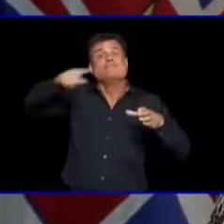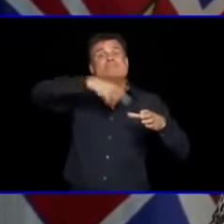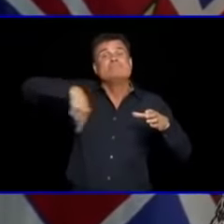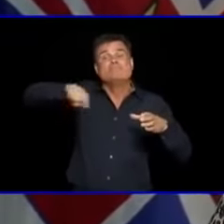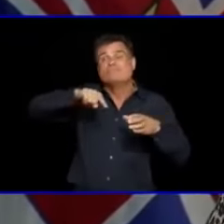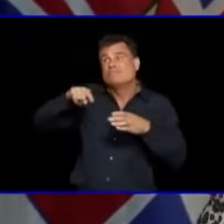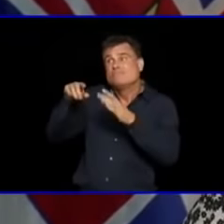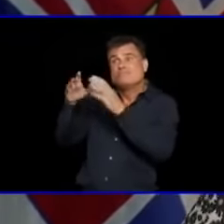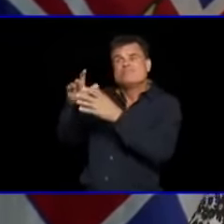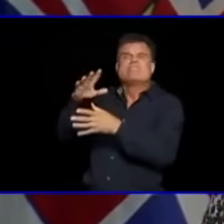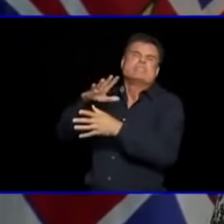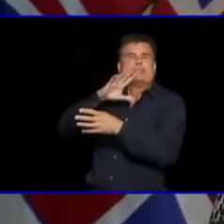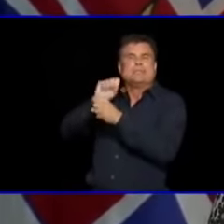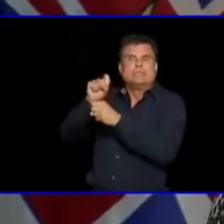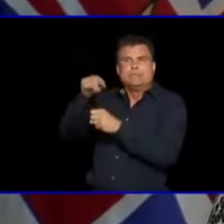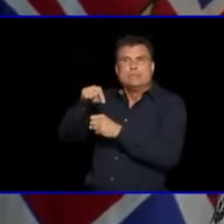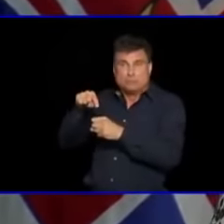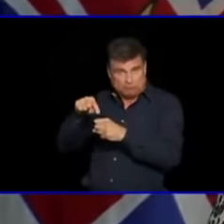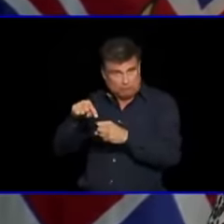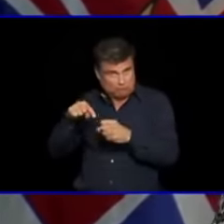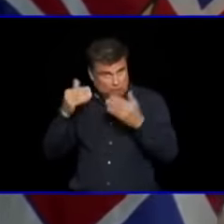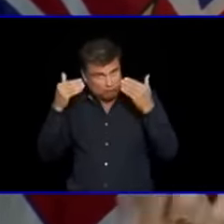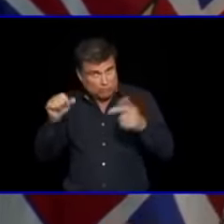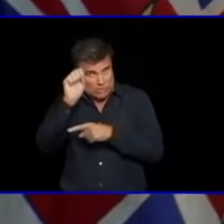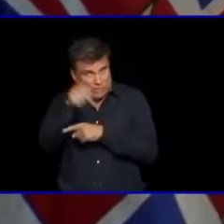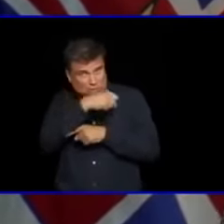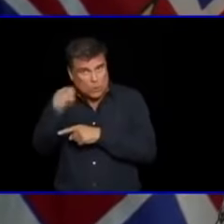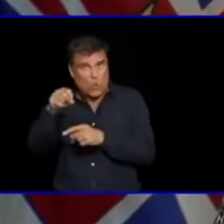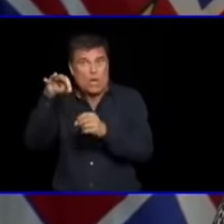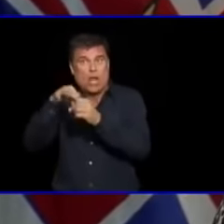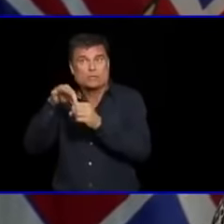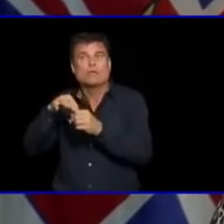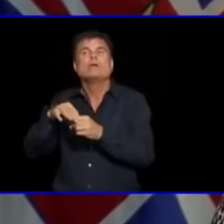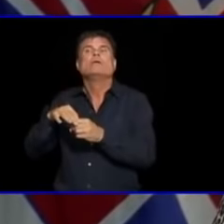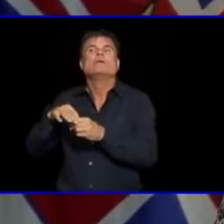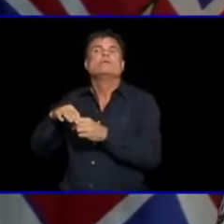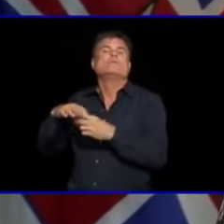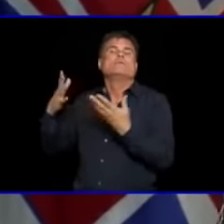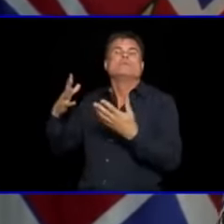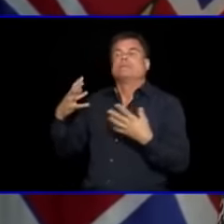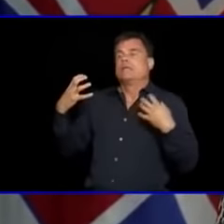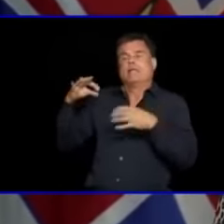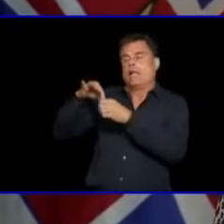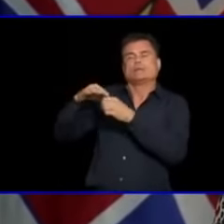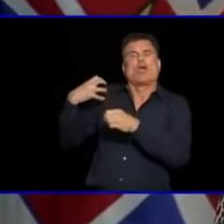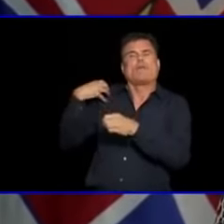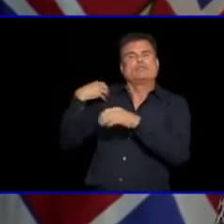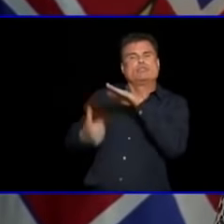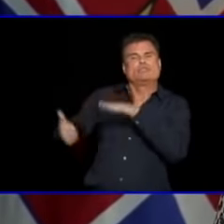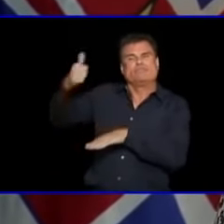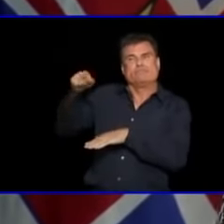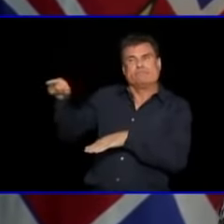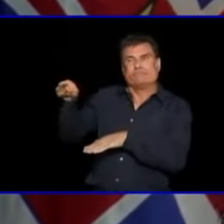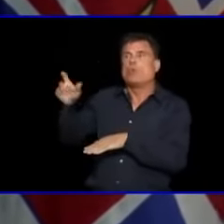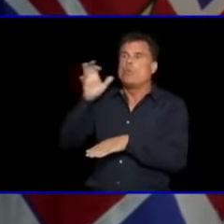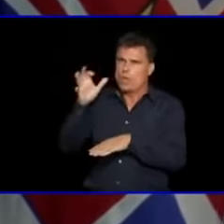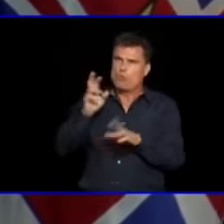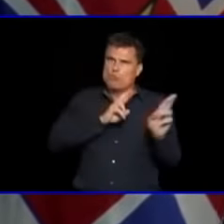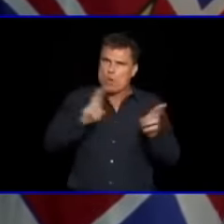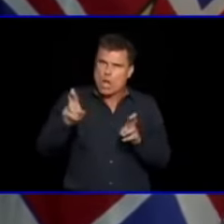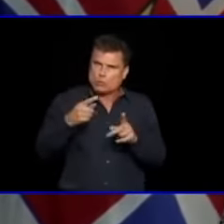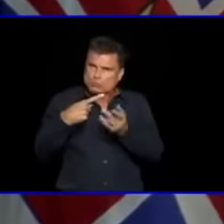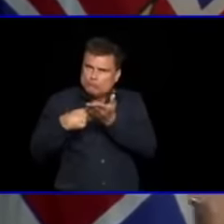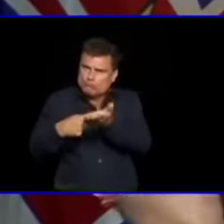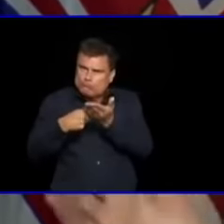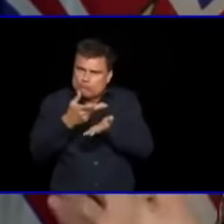had a conversation actually just this week with my counterparts across the country, with the Chief Electoral Officer for Canada, to be sure that we're